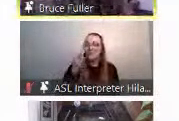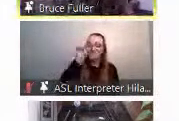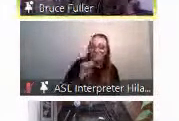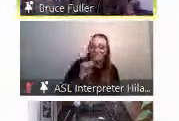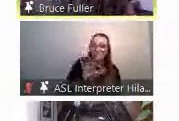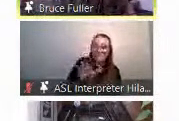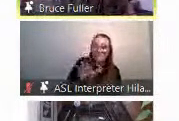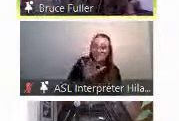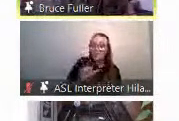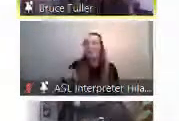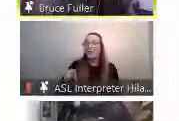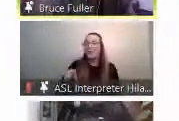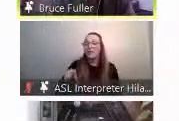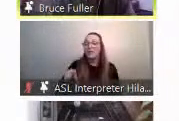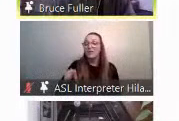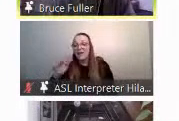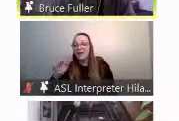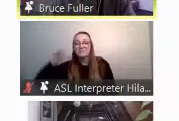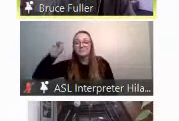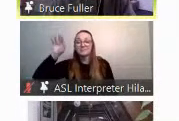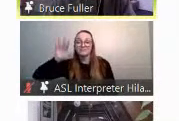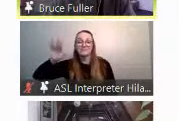with scarce supply.